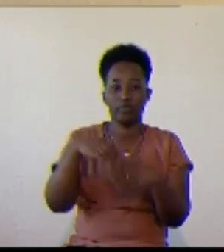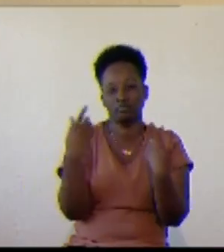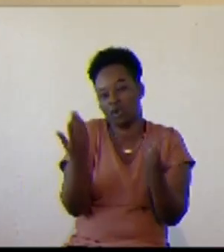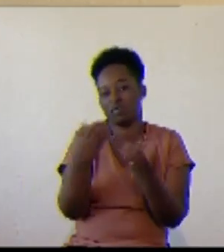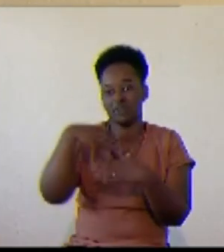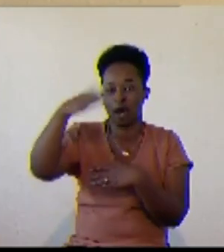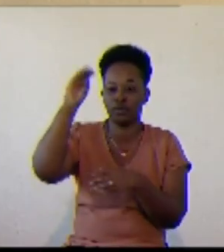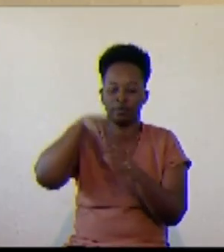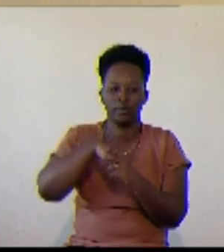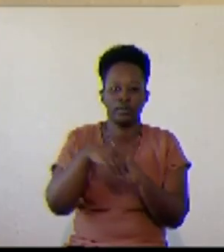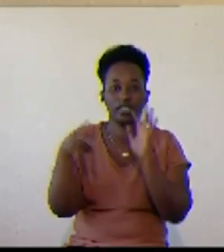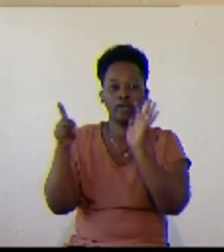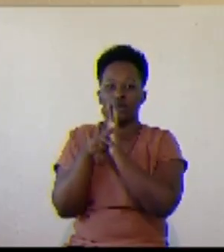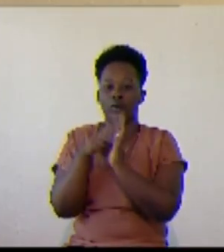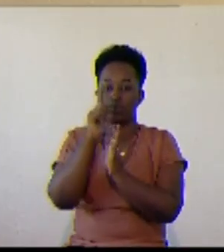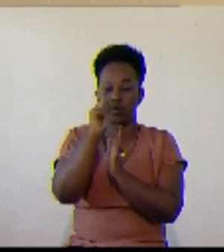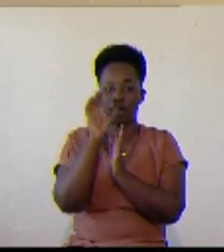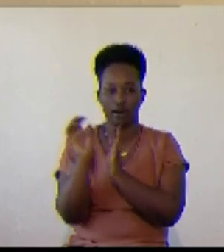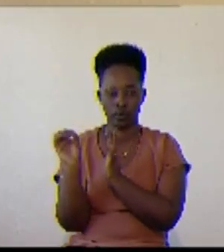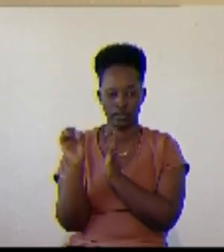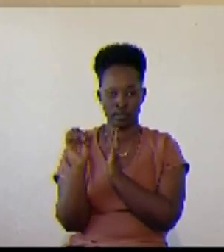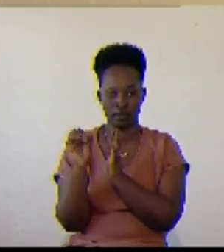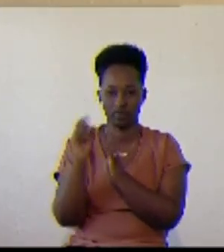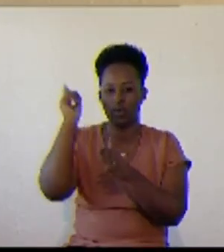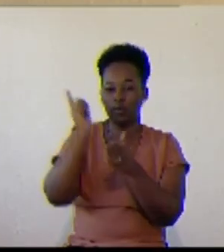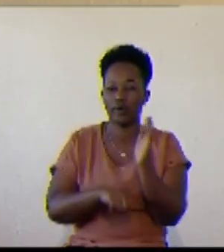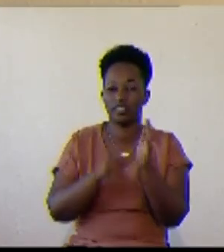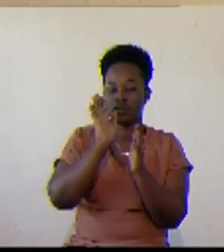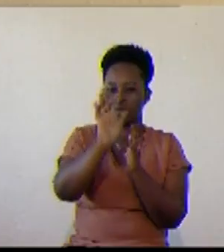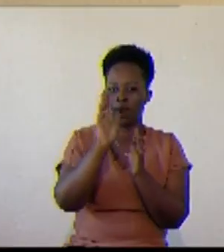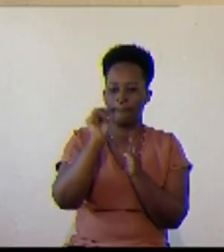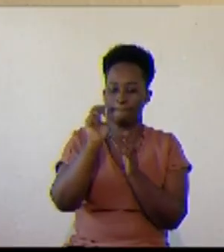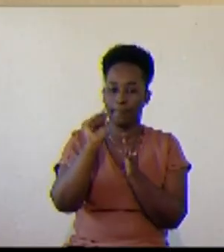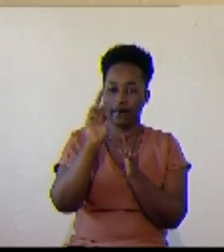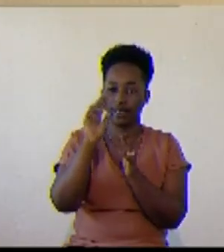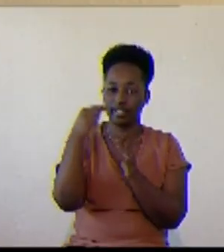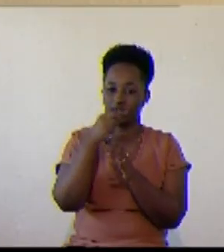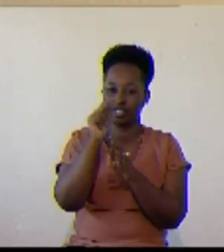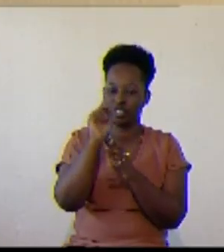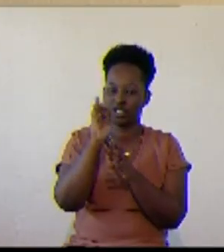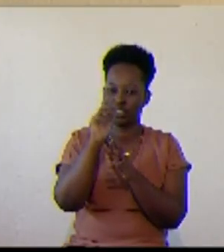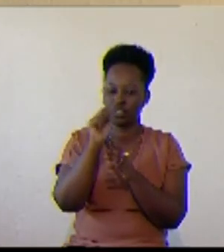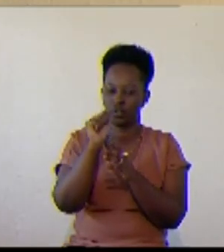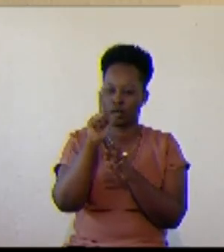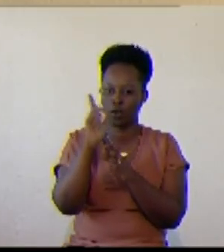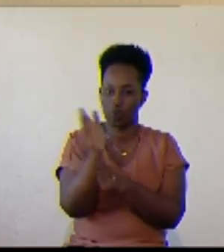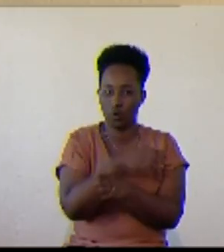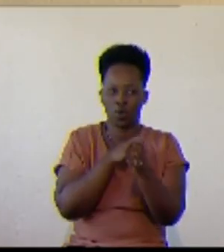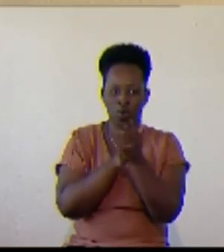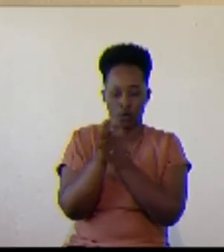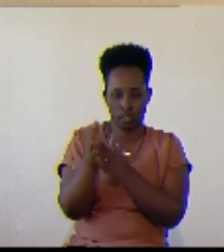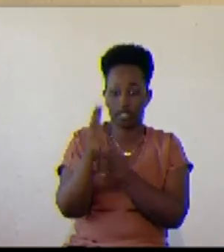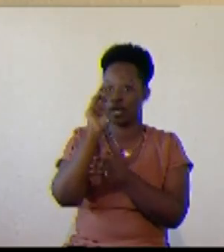output is 100, what is your marginal cost? Our marginal cost here will be